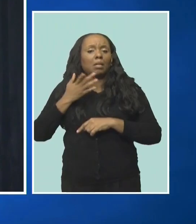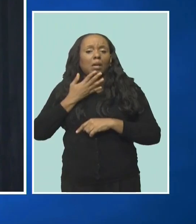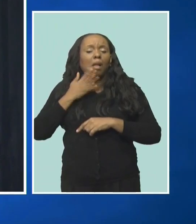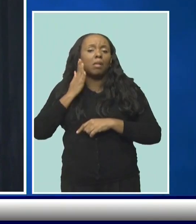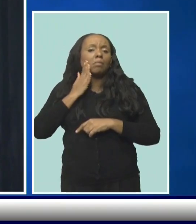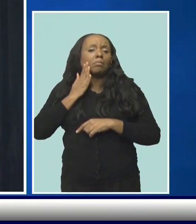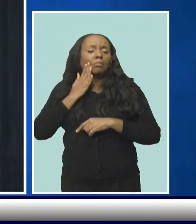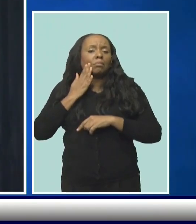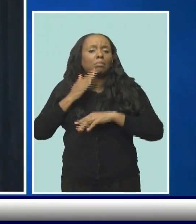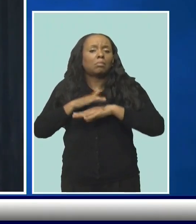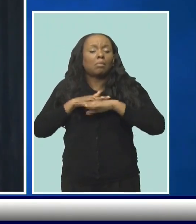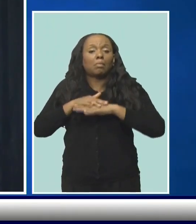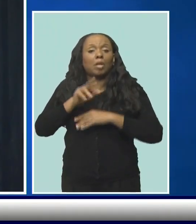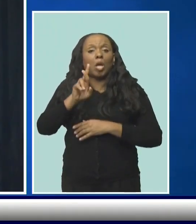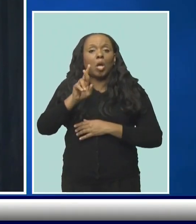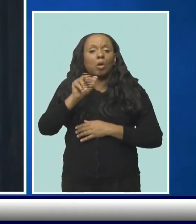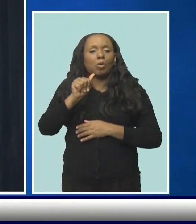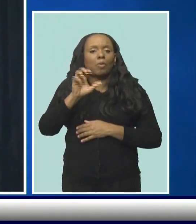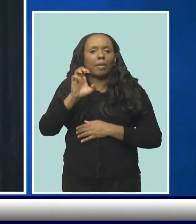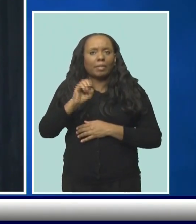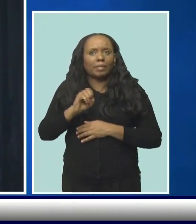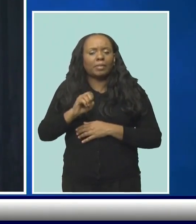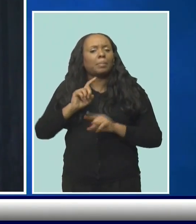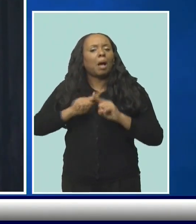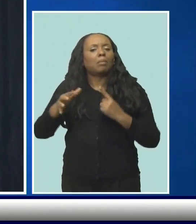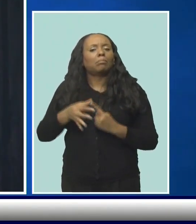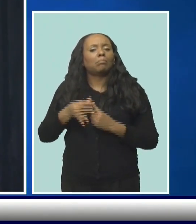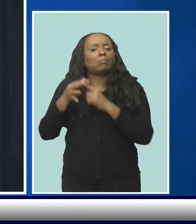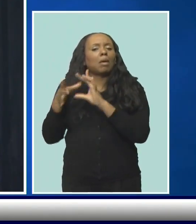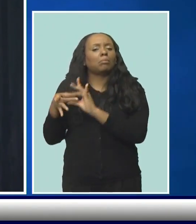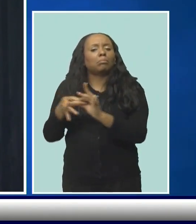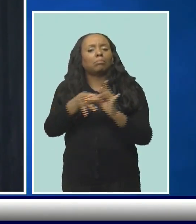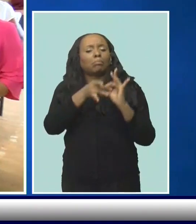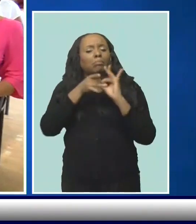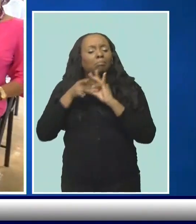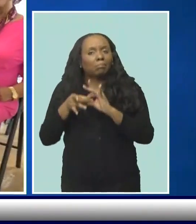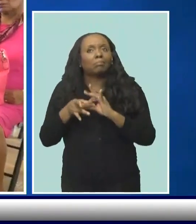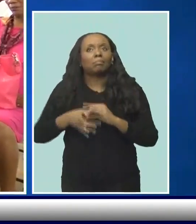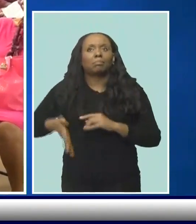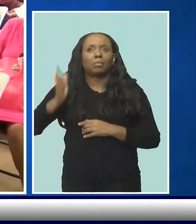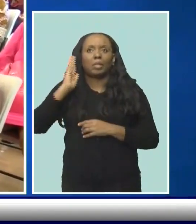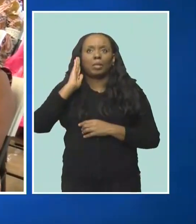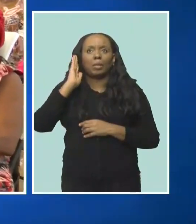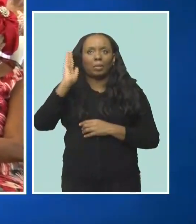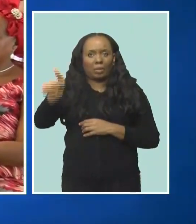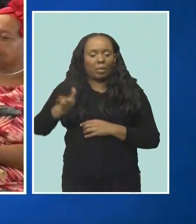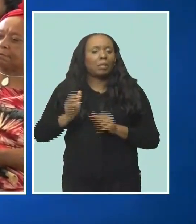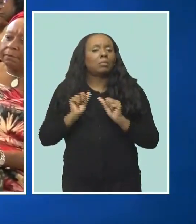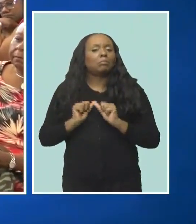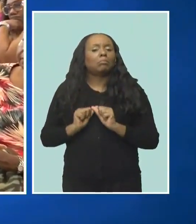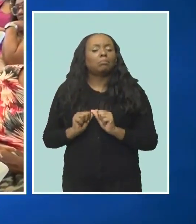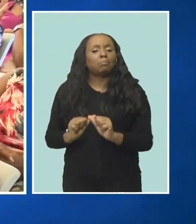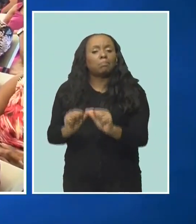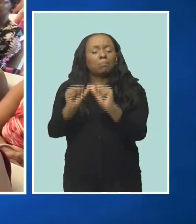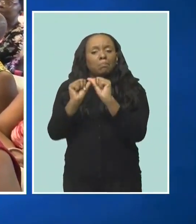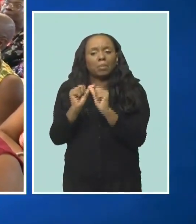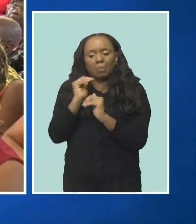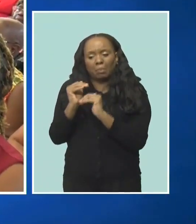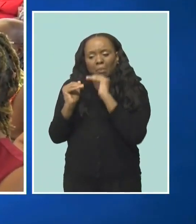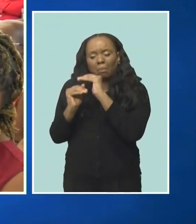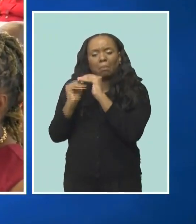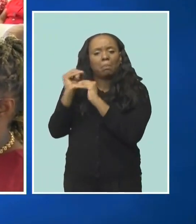us unique, and together in unity, we will continue to build